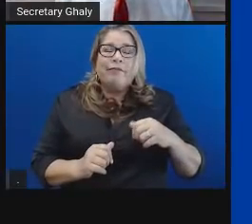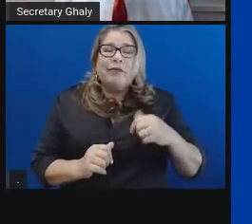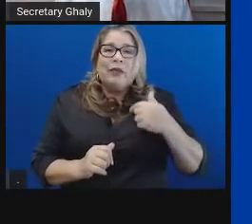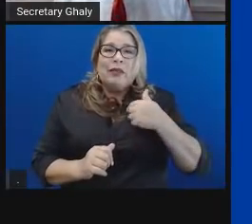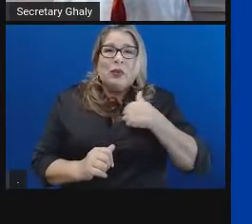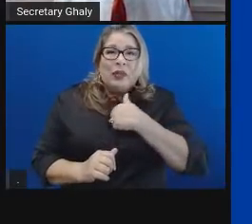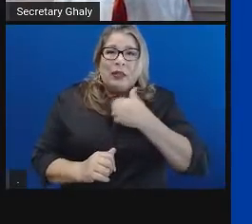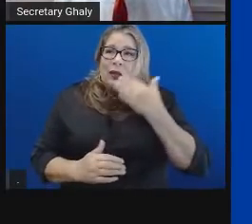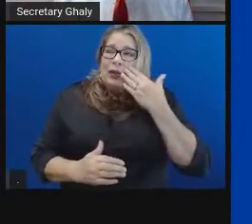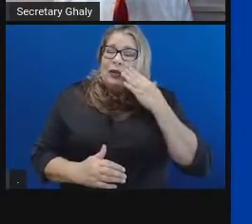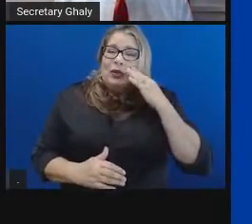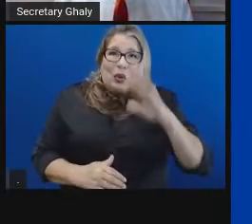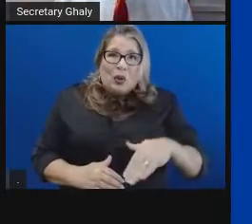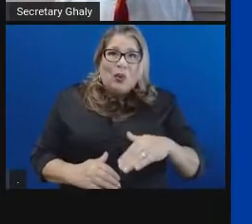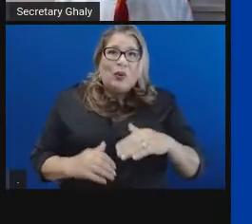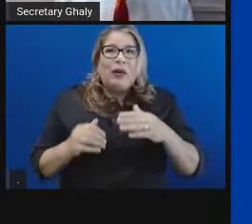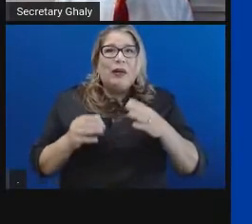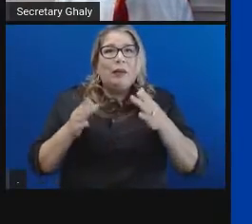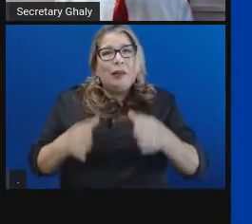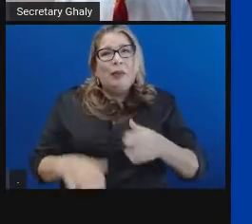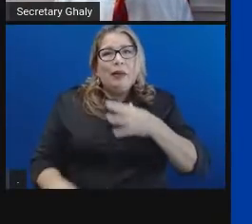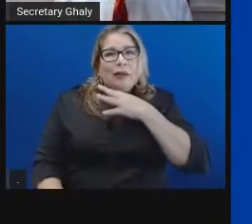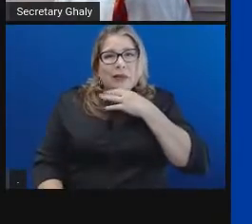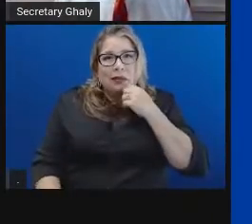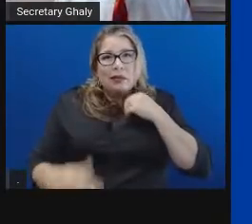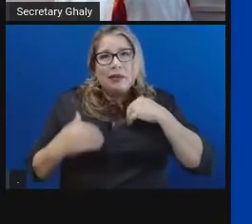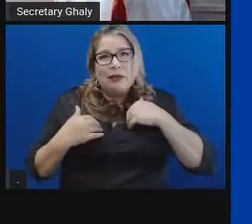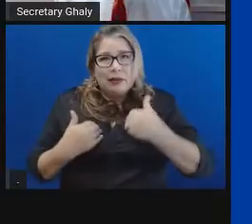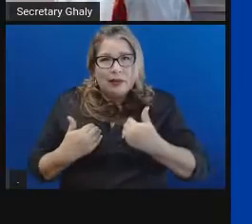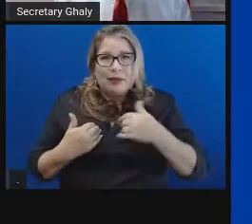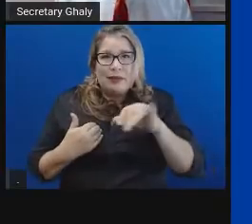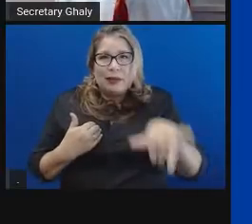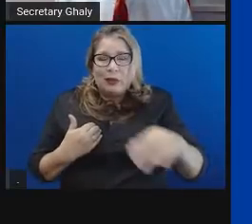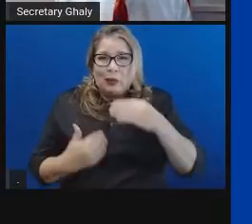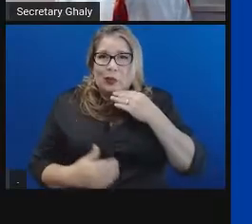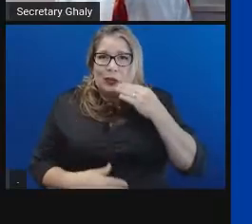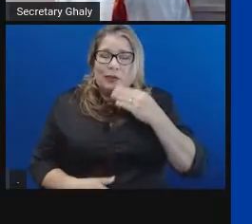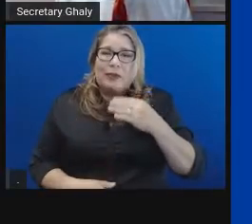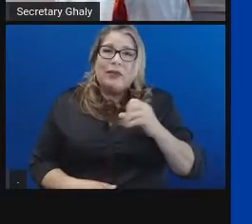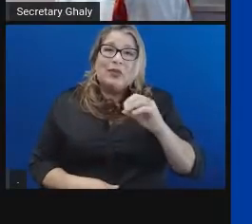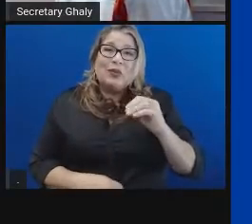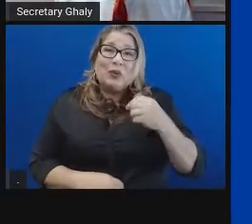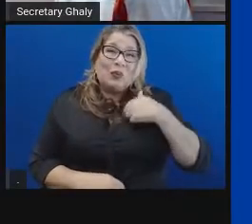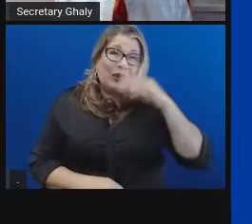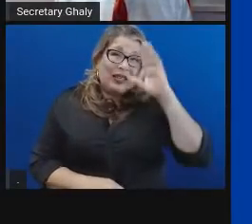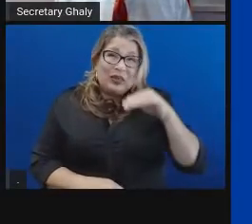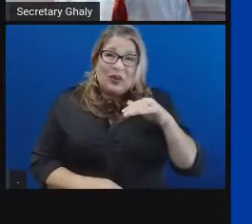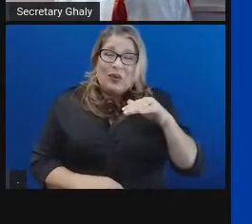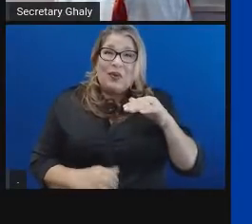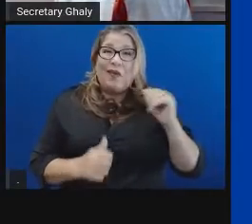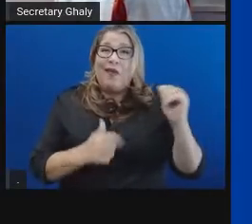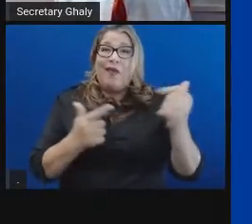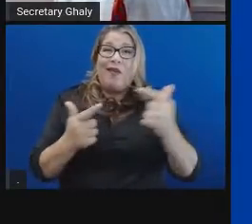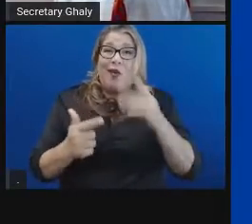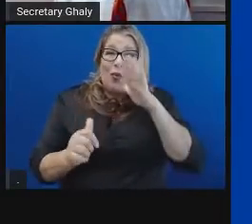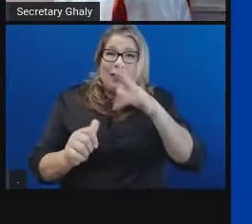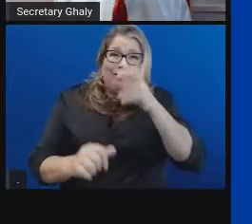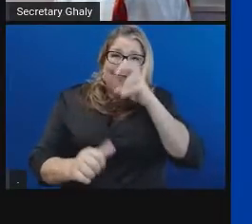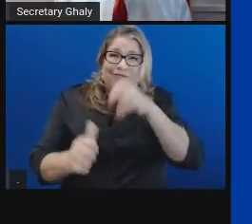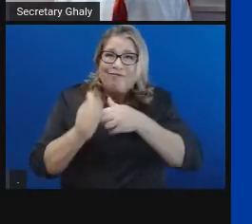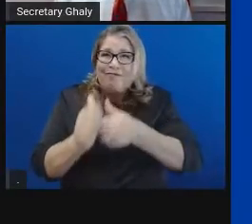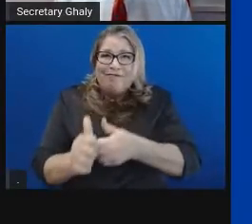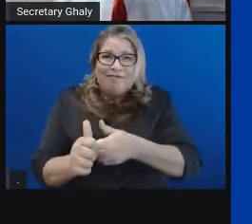to the difficulty of getting good significant compliance, but we did see some